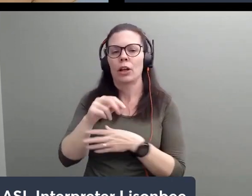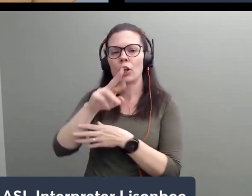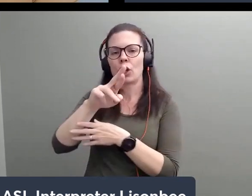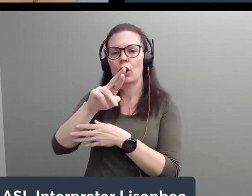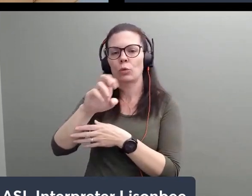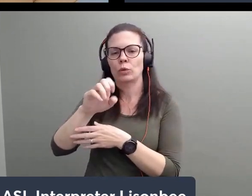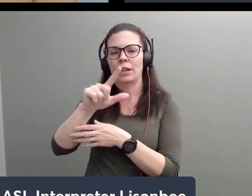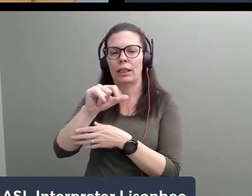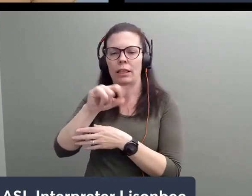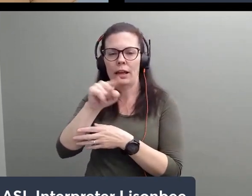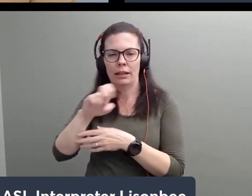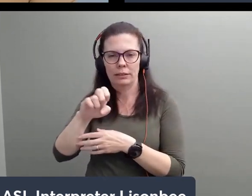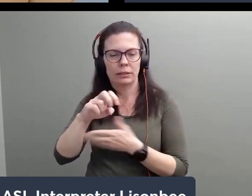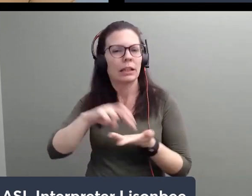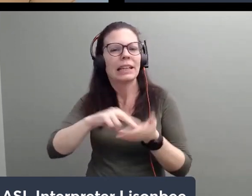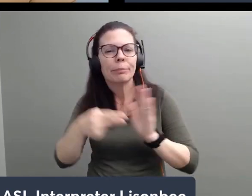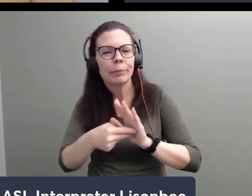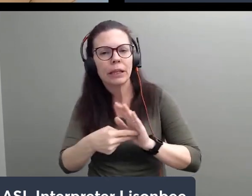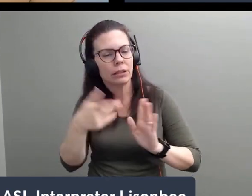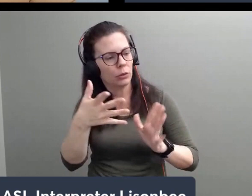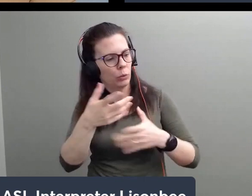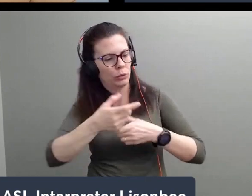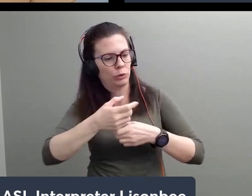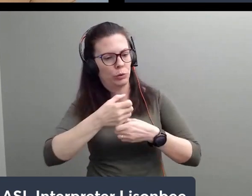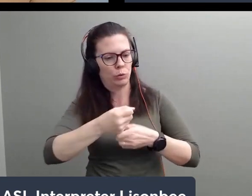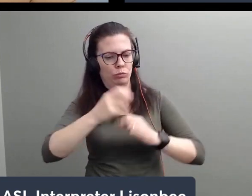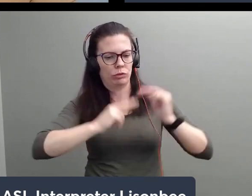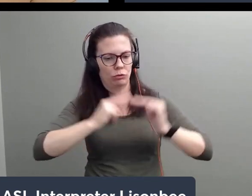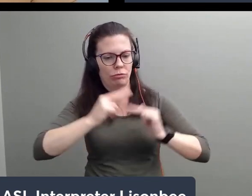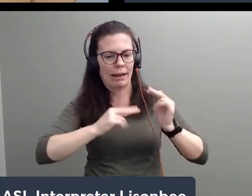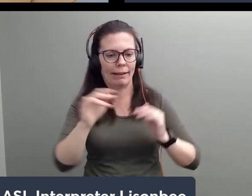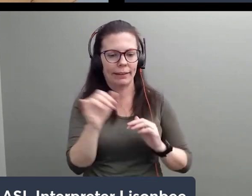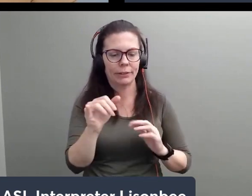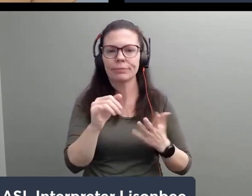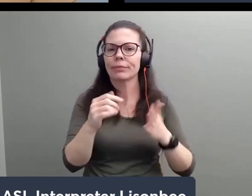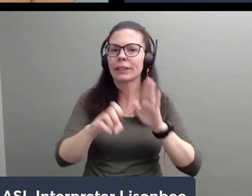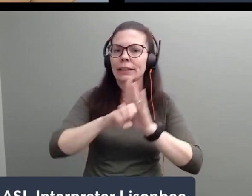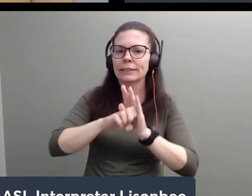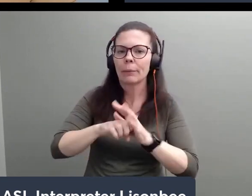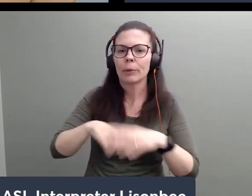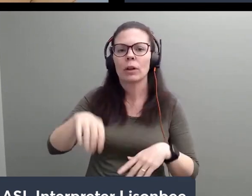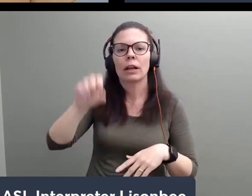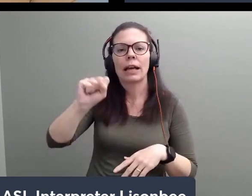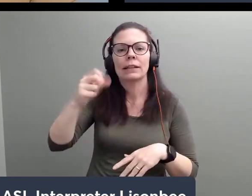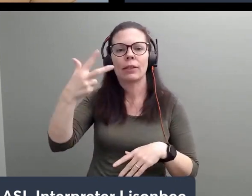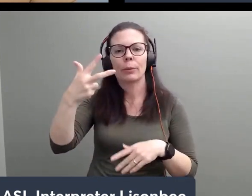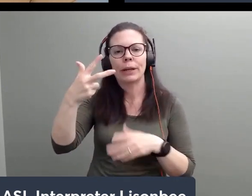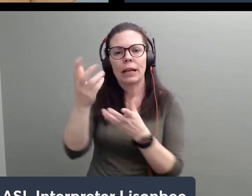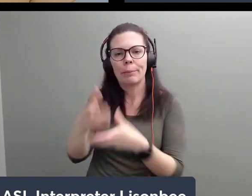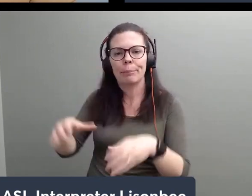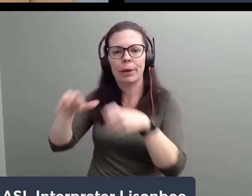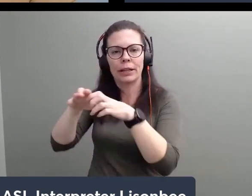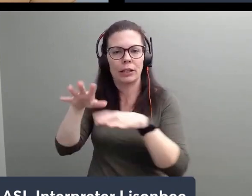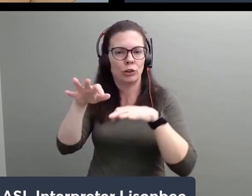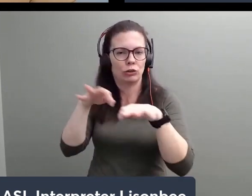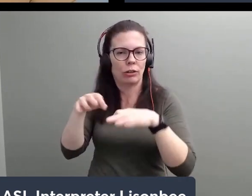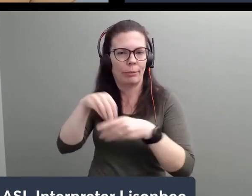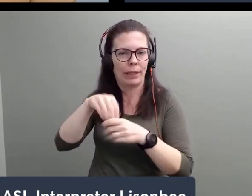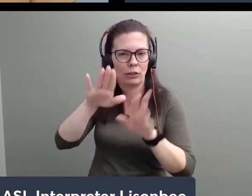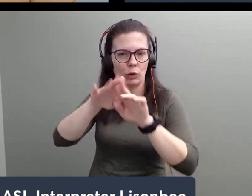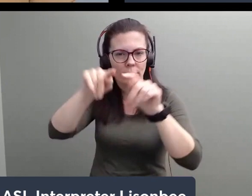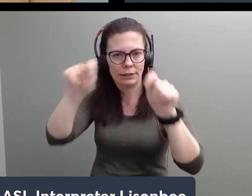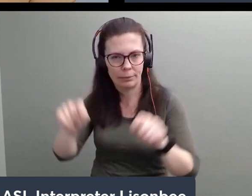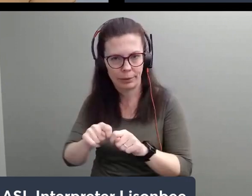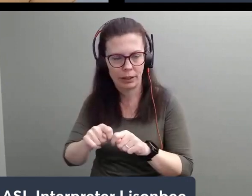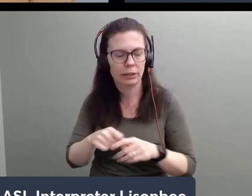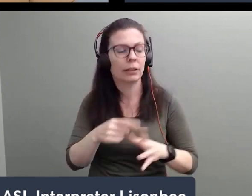that you want to create, for example, an S3 bucket that you had described in a template. And what you do is you create an